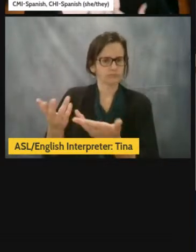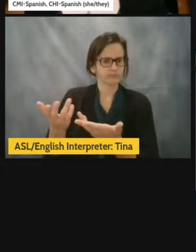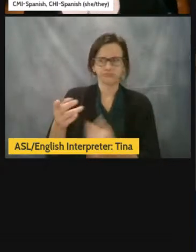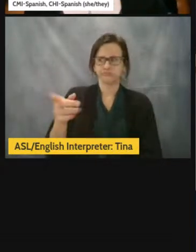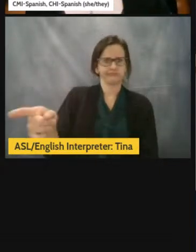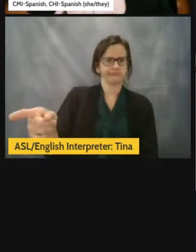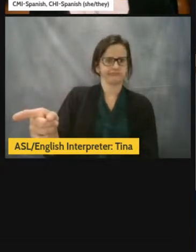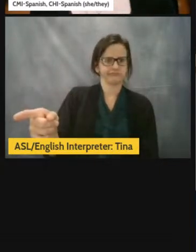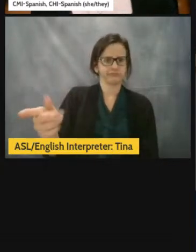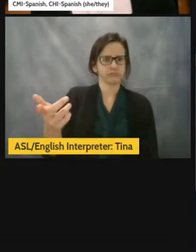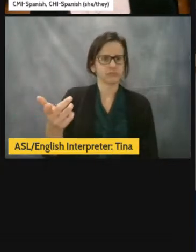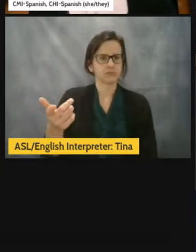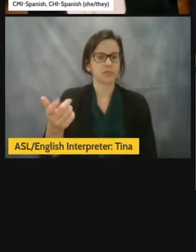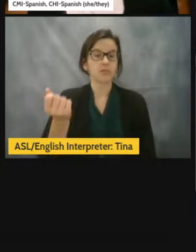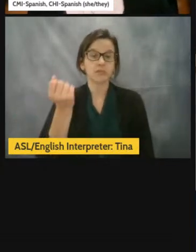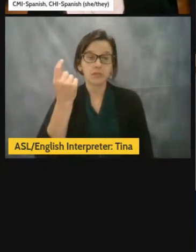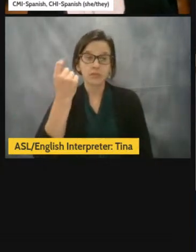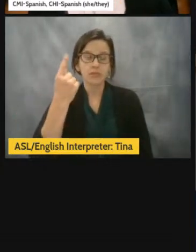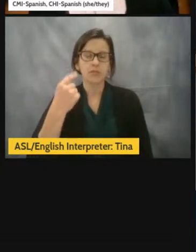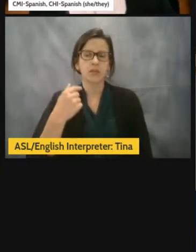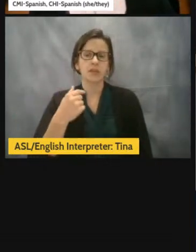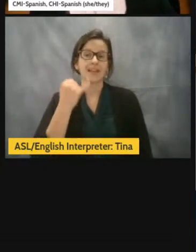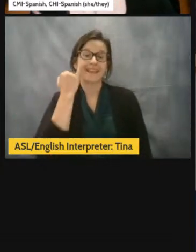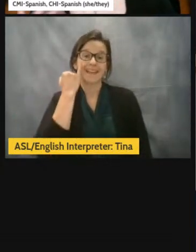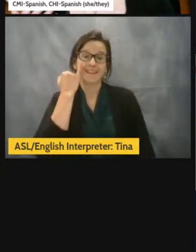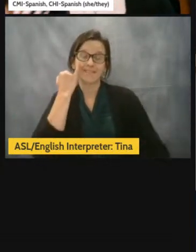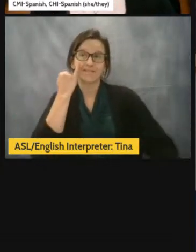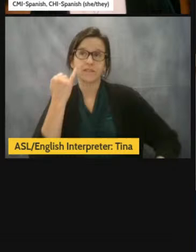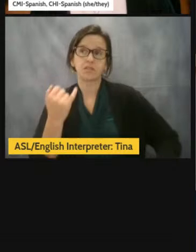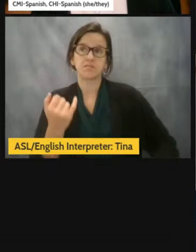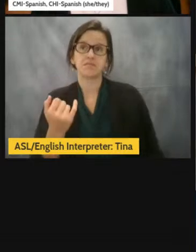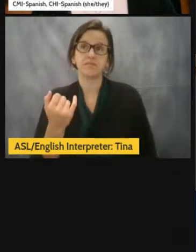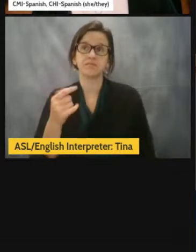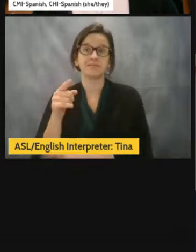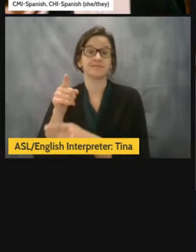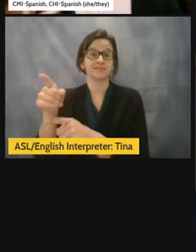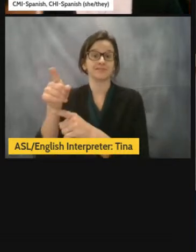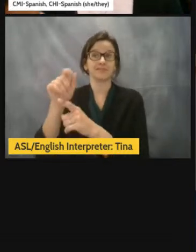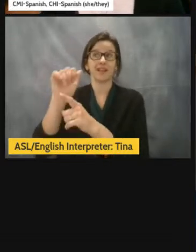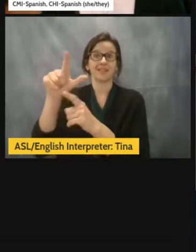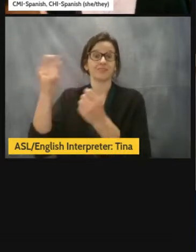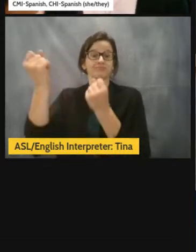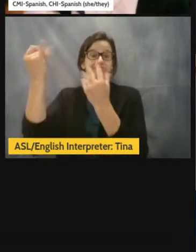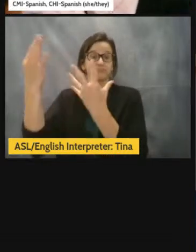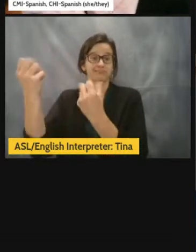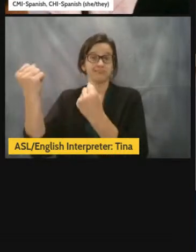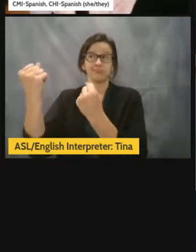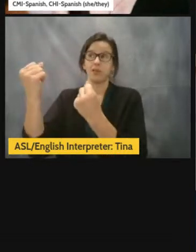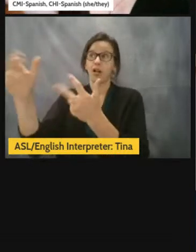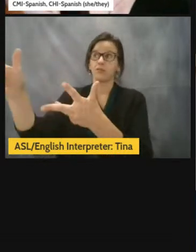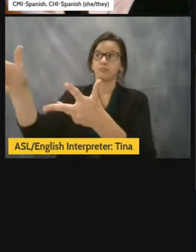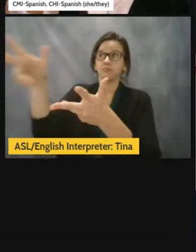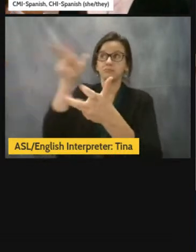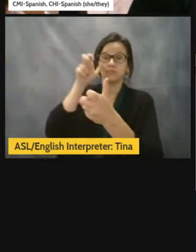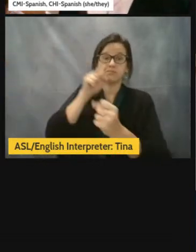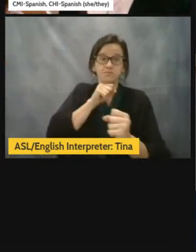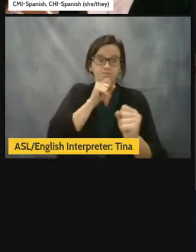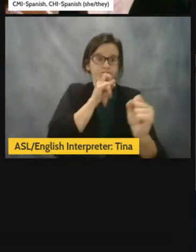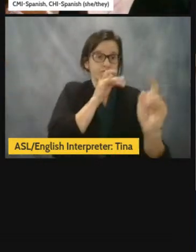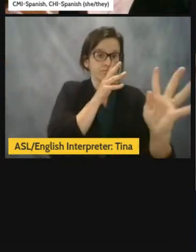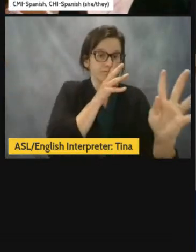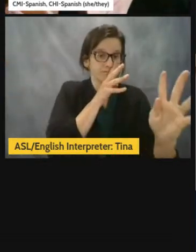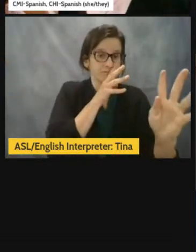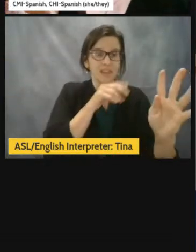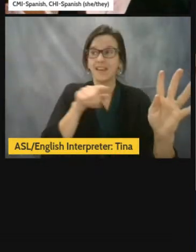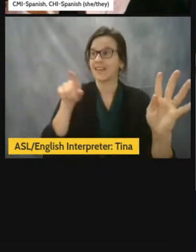However, I would say that if you're ever voicing for someone and you are referring to a